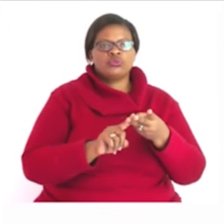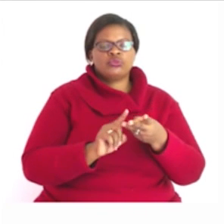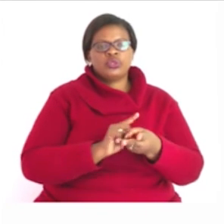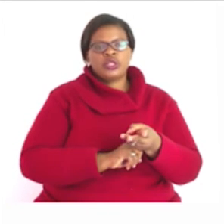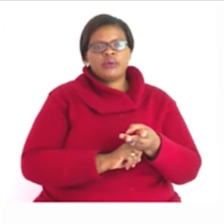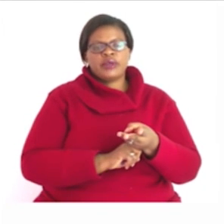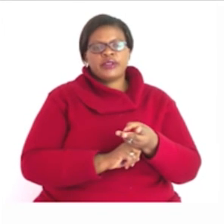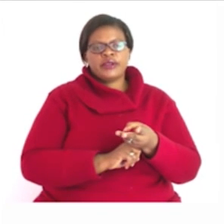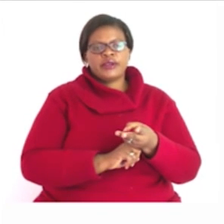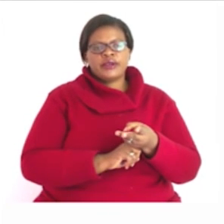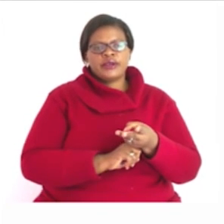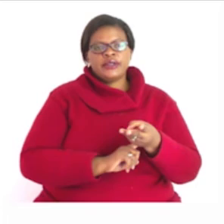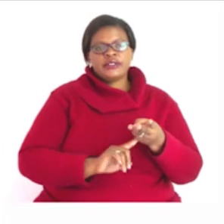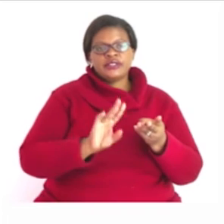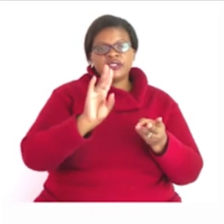And then we have